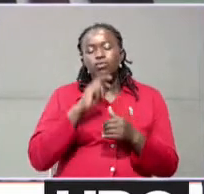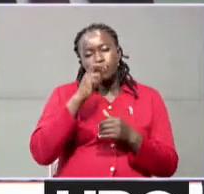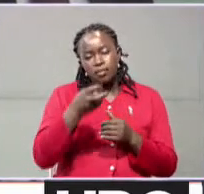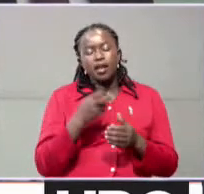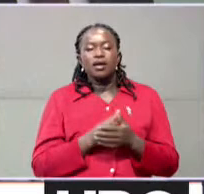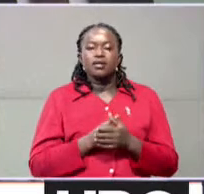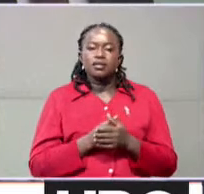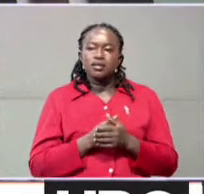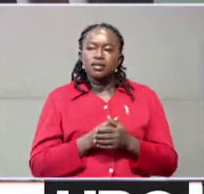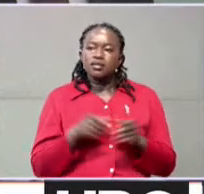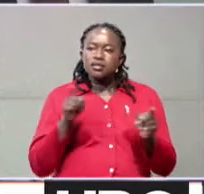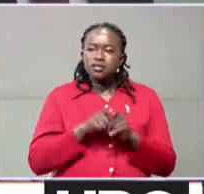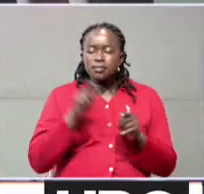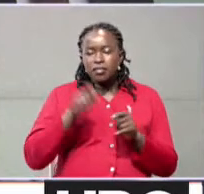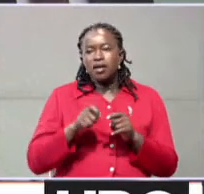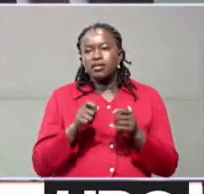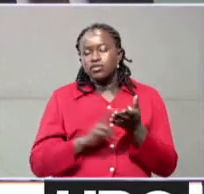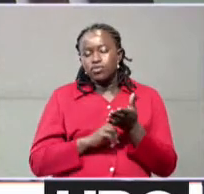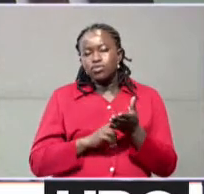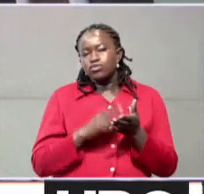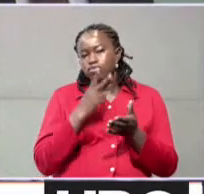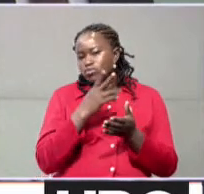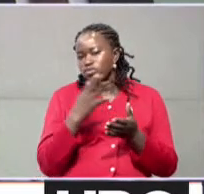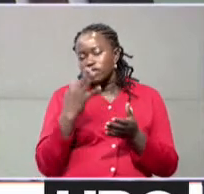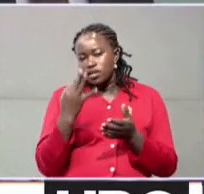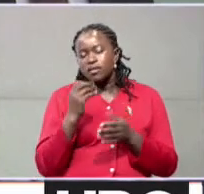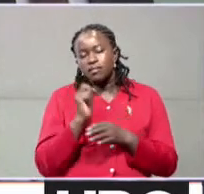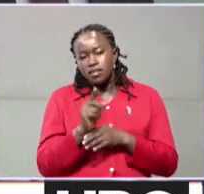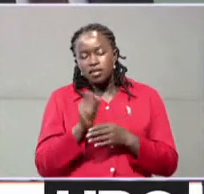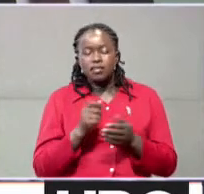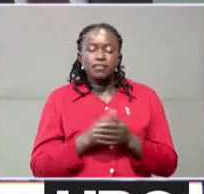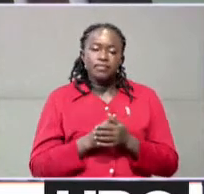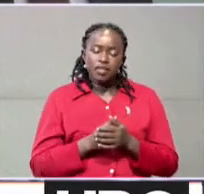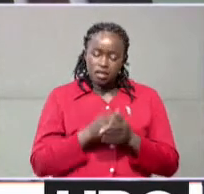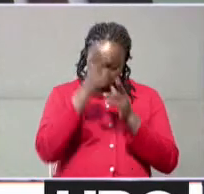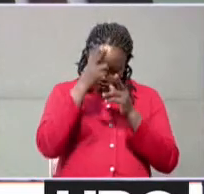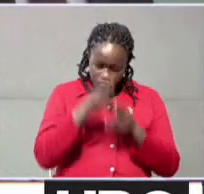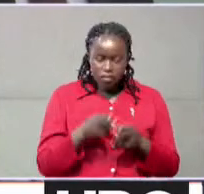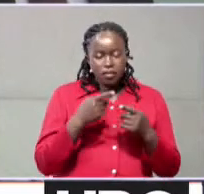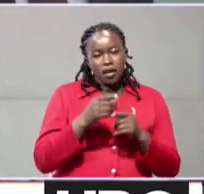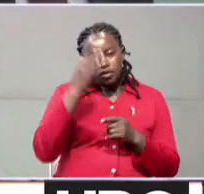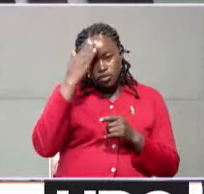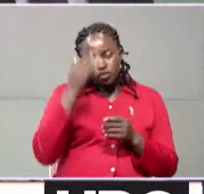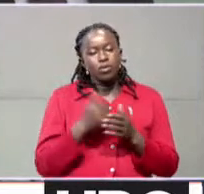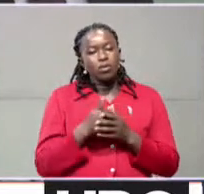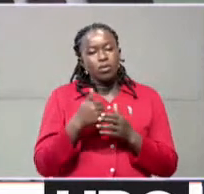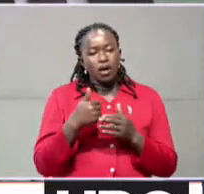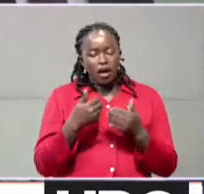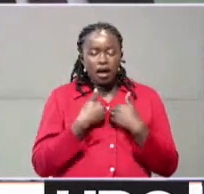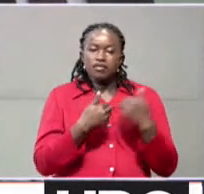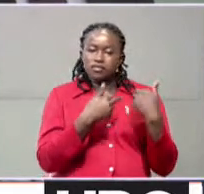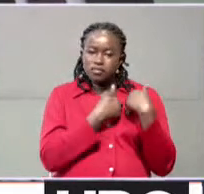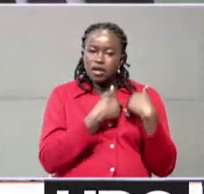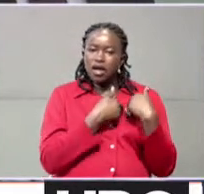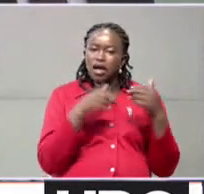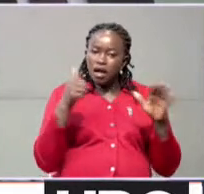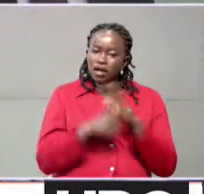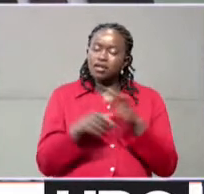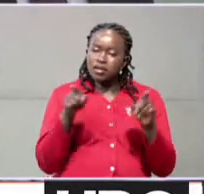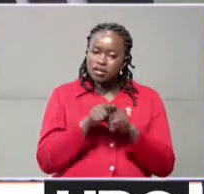and this should take around two months to oblige the mr speaker but you know i'm mandated under the same rule yes